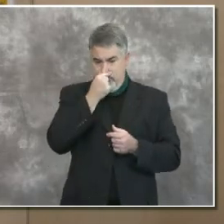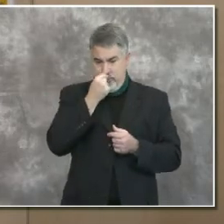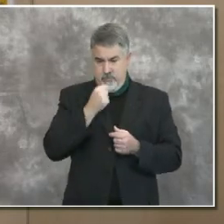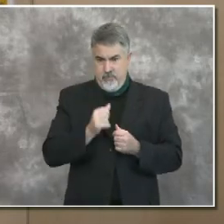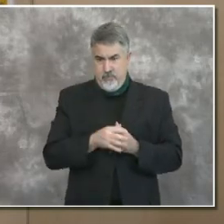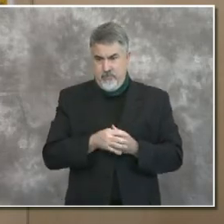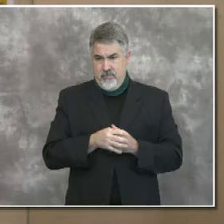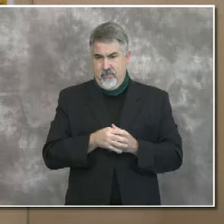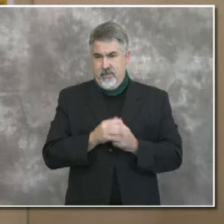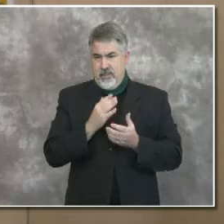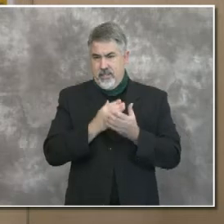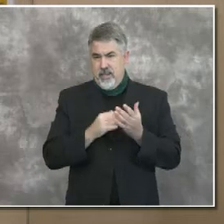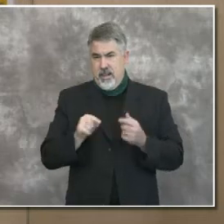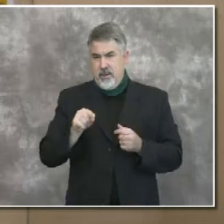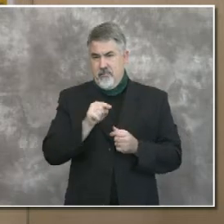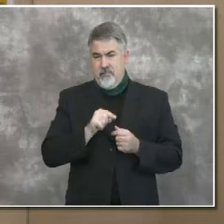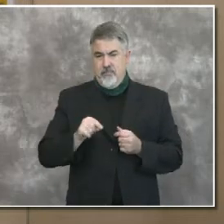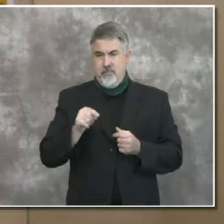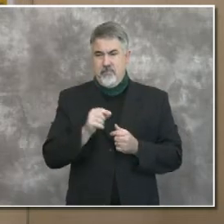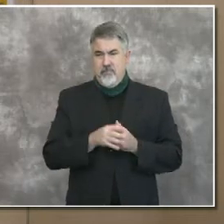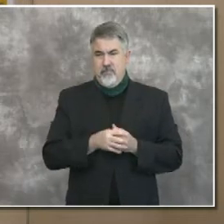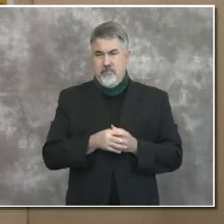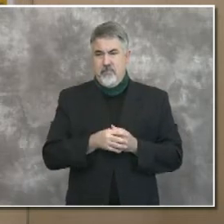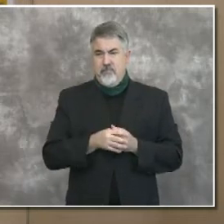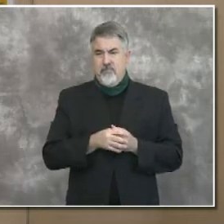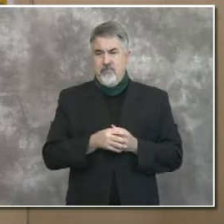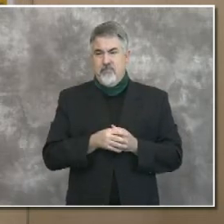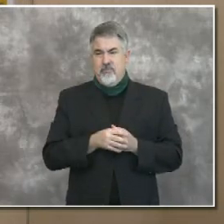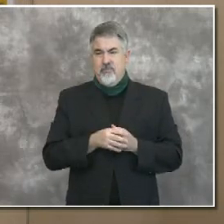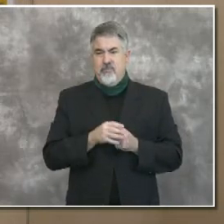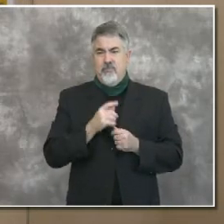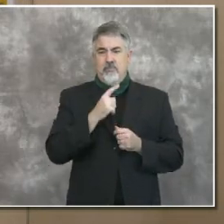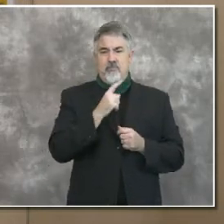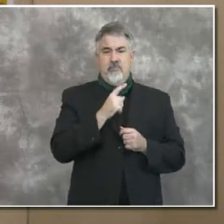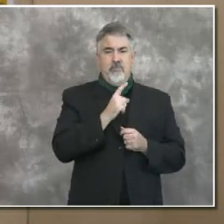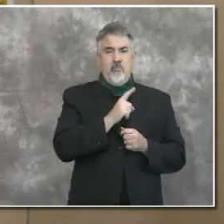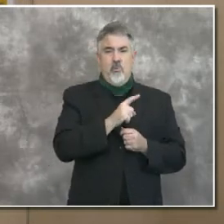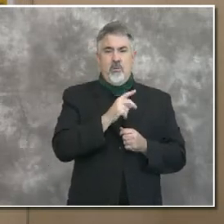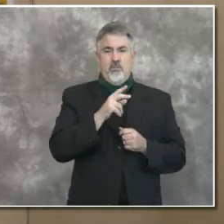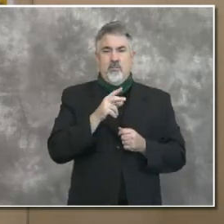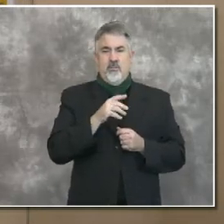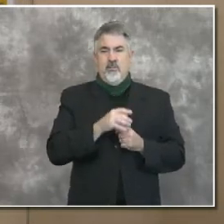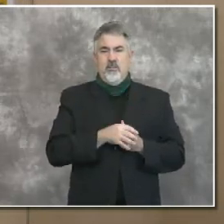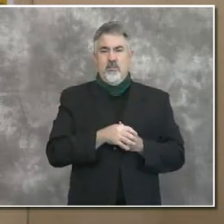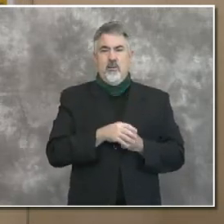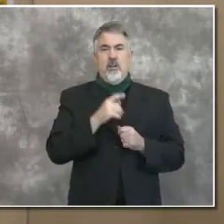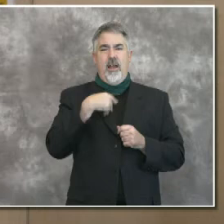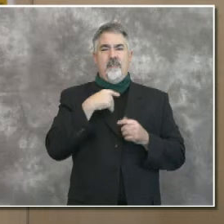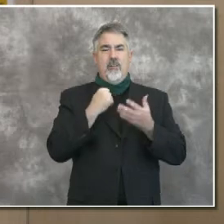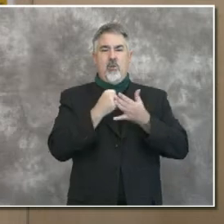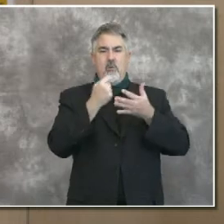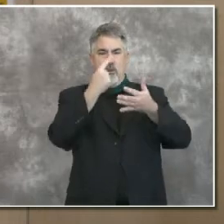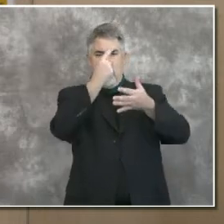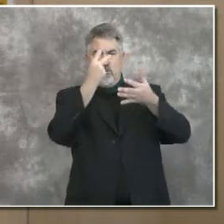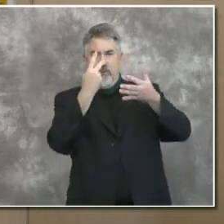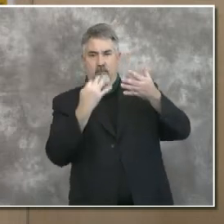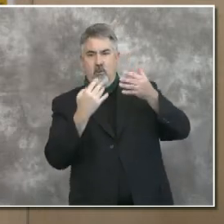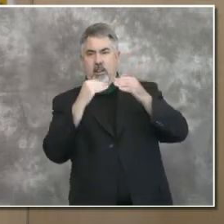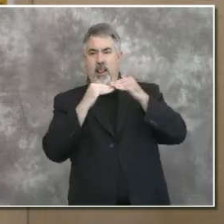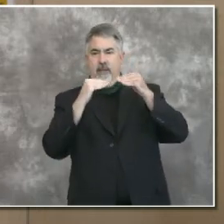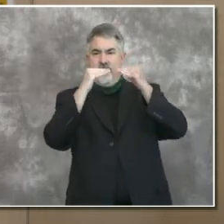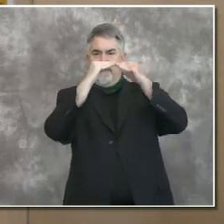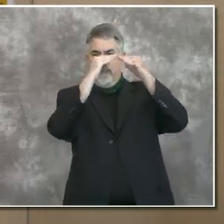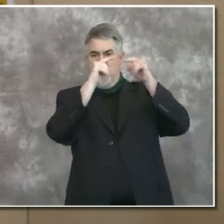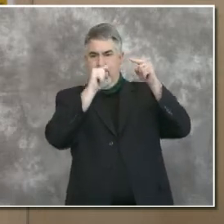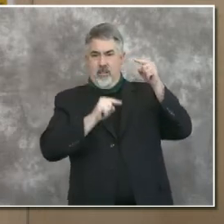some of the priorities in the 1, 2, and 3, and 4 tier levels, individuals can be